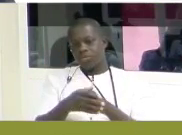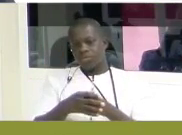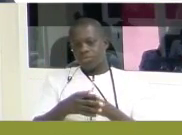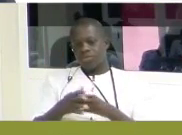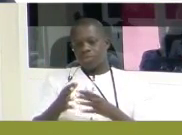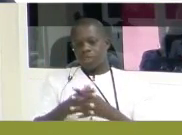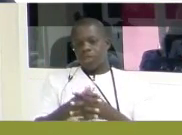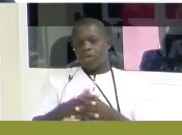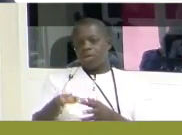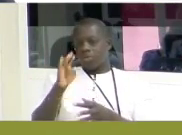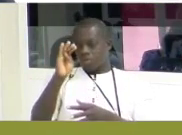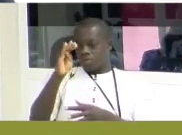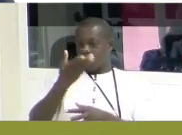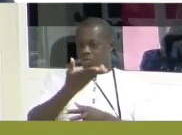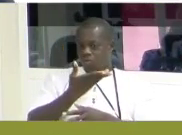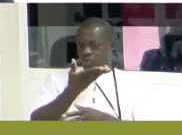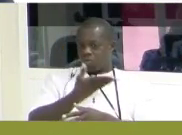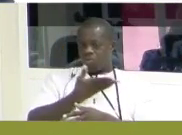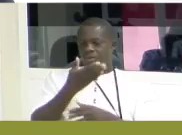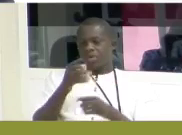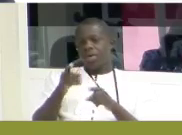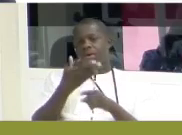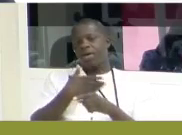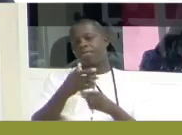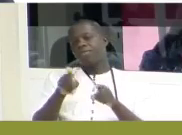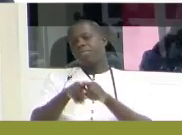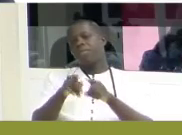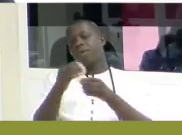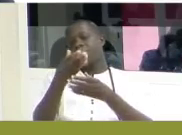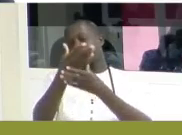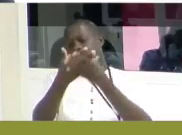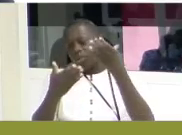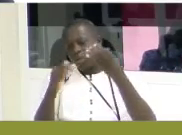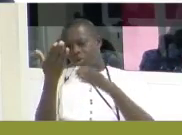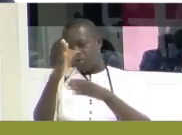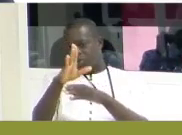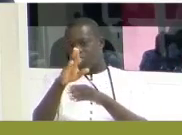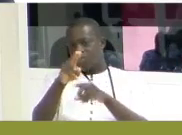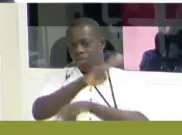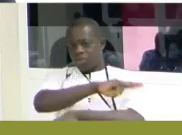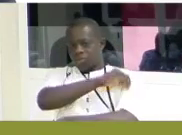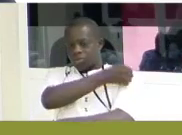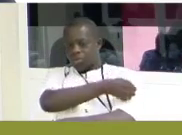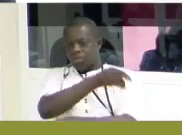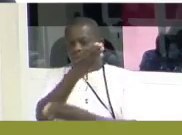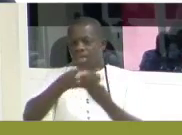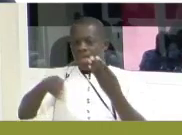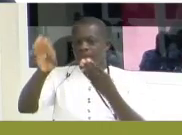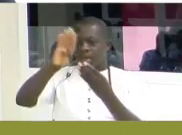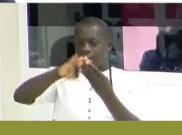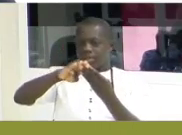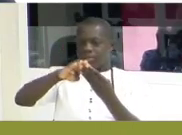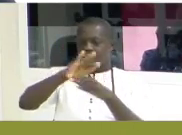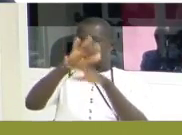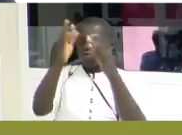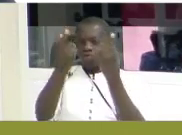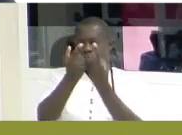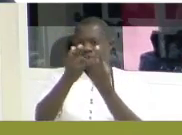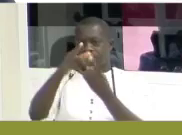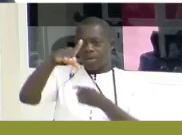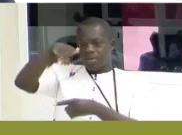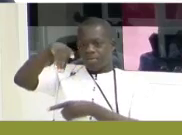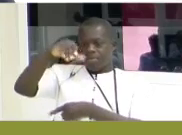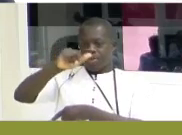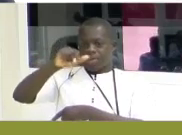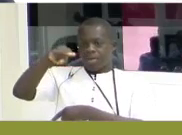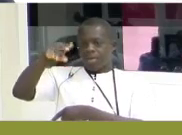source from the hospital, which was RVTH. Yes, and let me also add that Pandirimbai, the one in question,